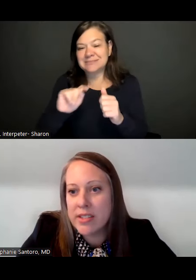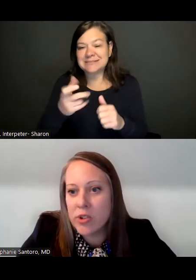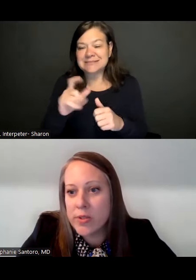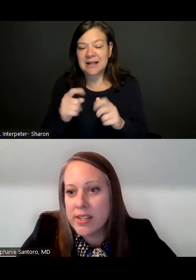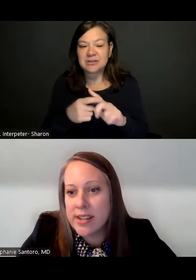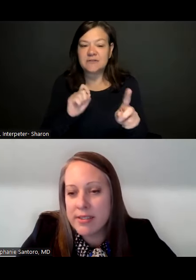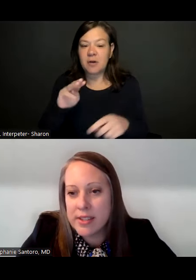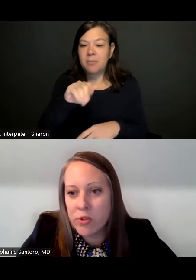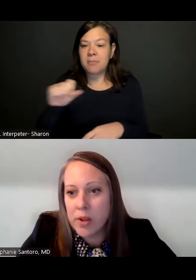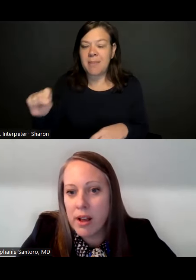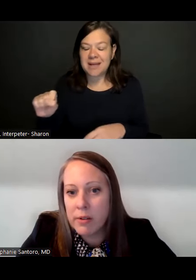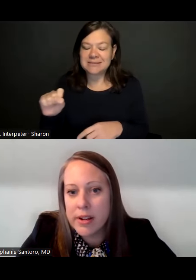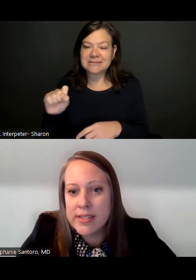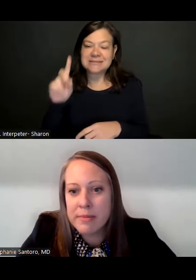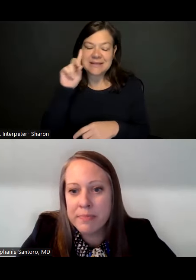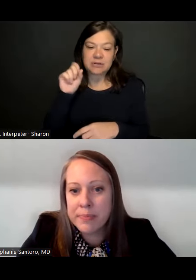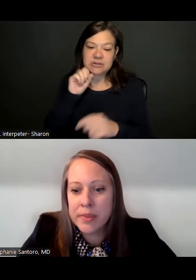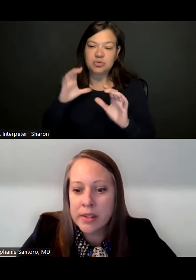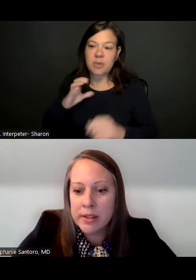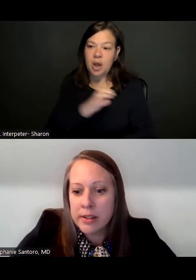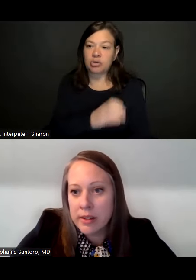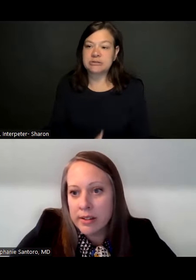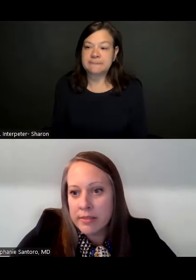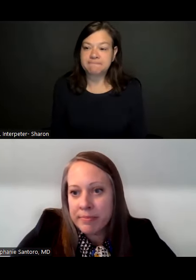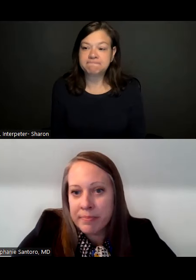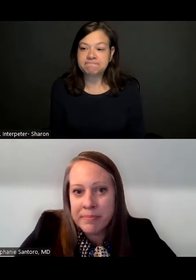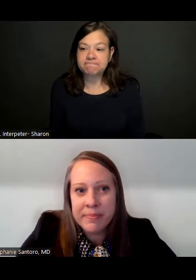the Massachusetts Down Syndrome Congress.